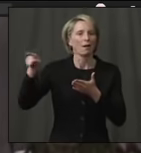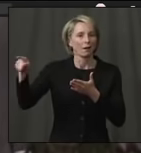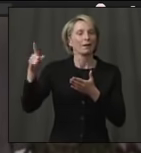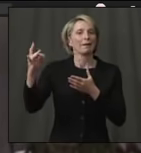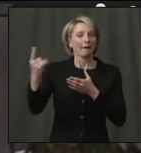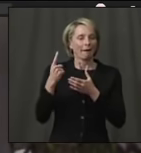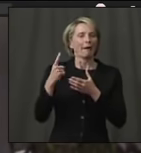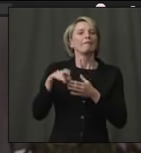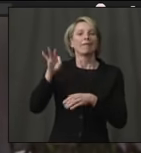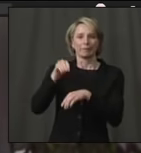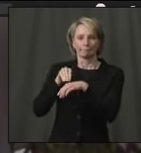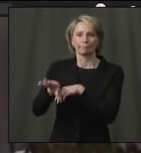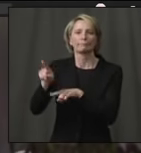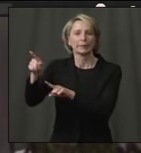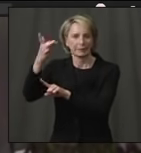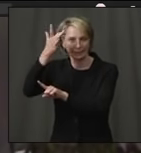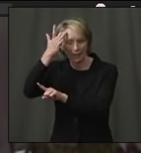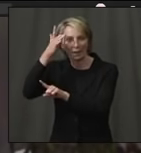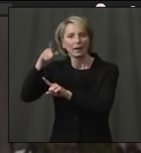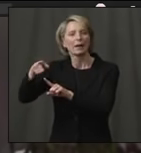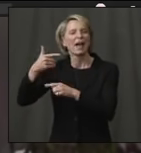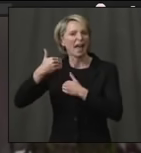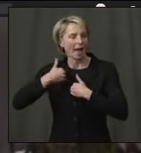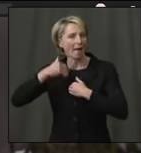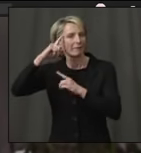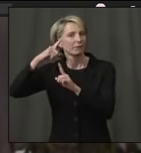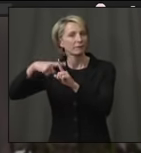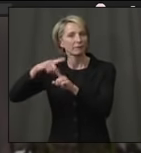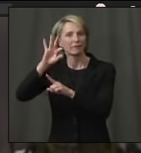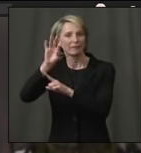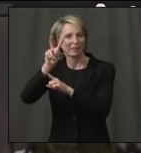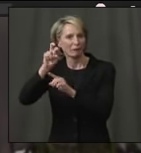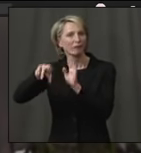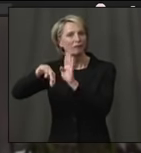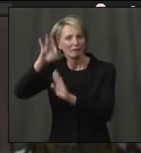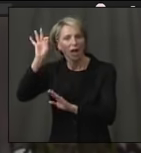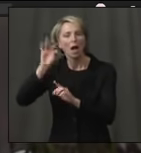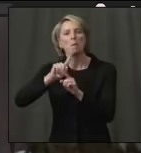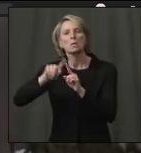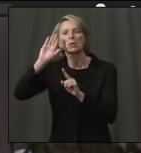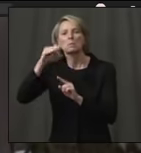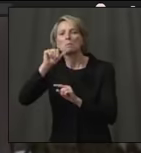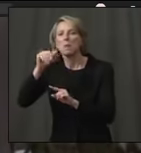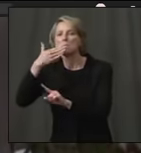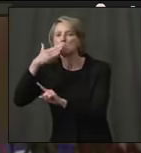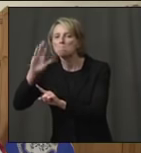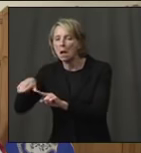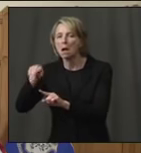will be tested as well with me on Friday for hopefully what is a negative test.